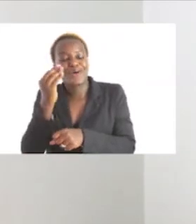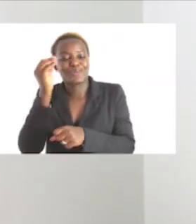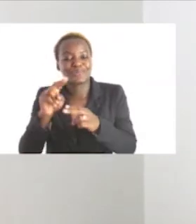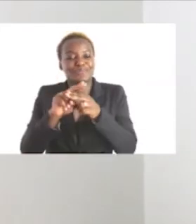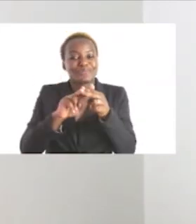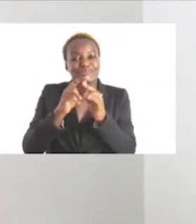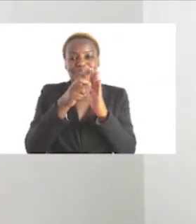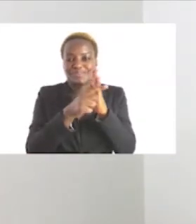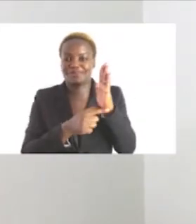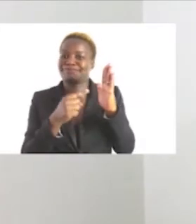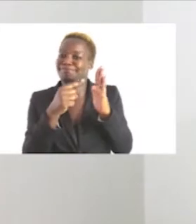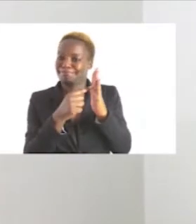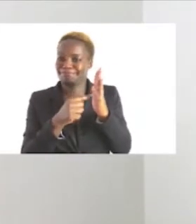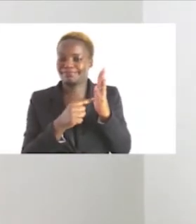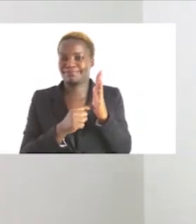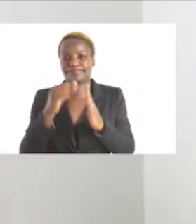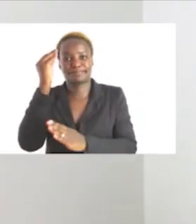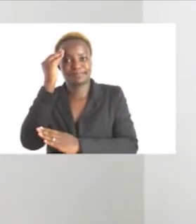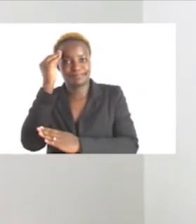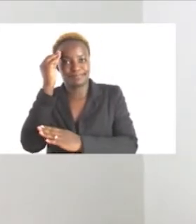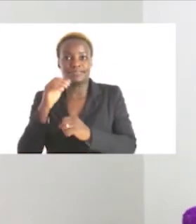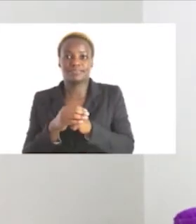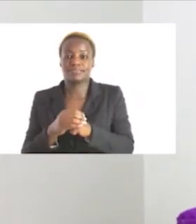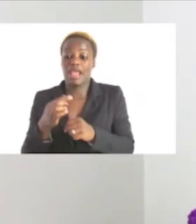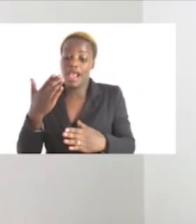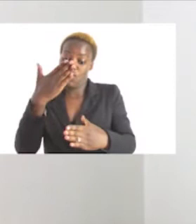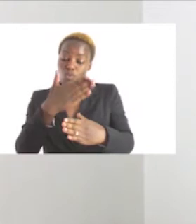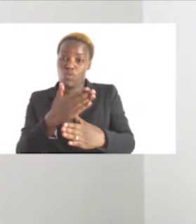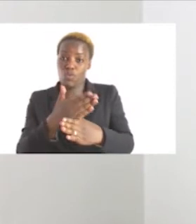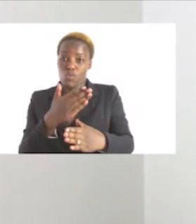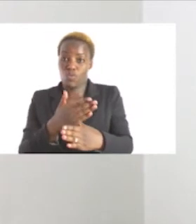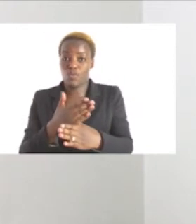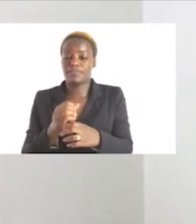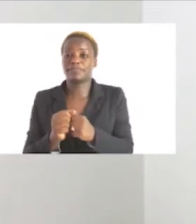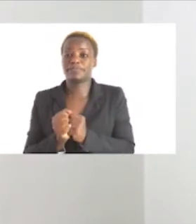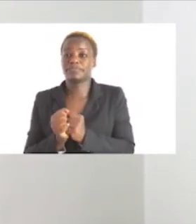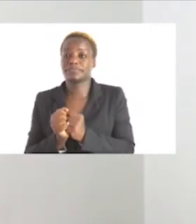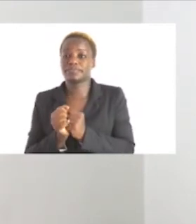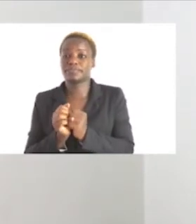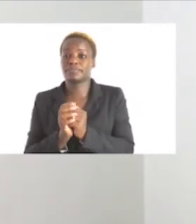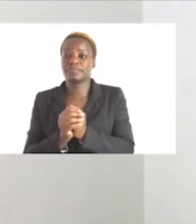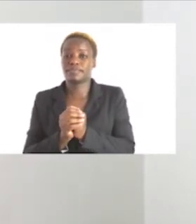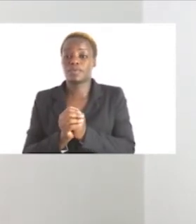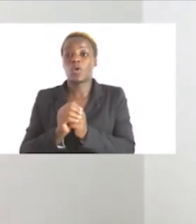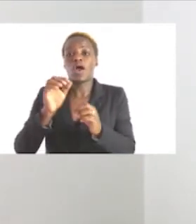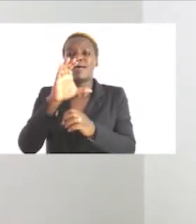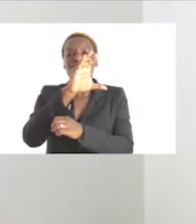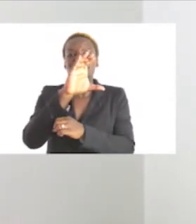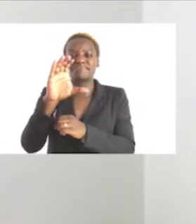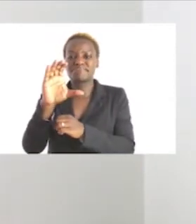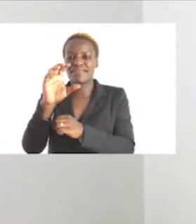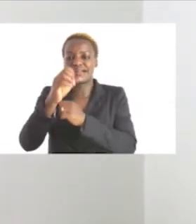your calendar. All right. So now I have a worksheet there for you, whereby the months of the year